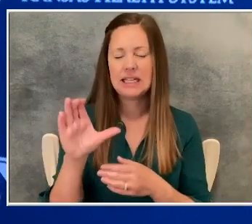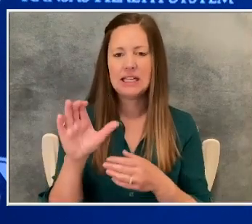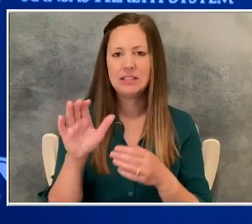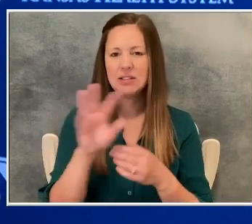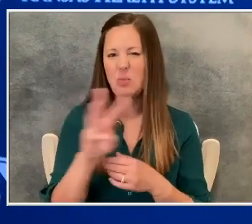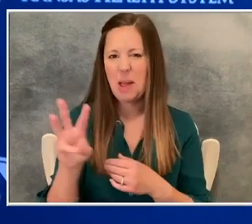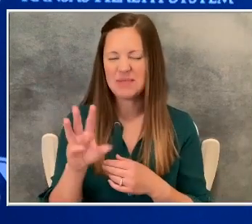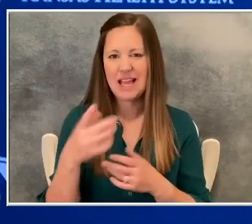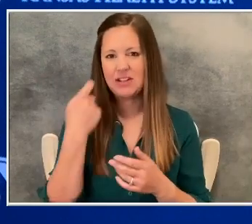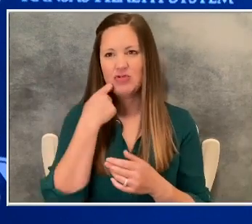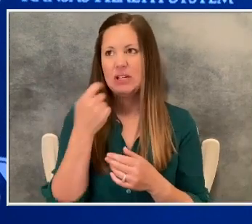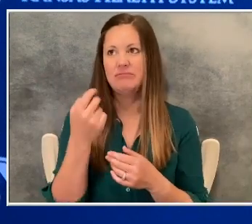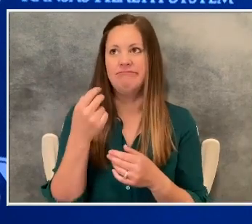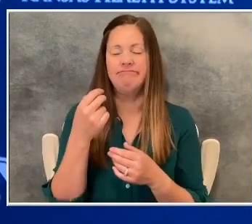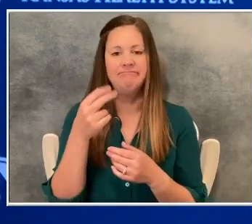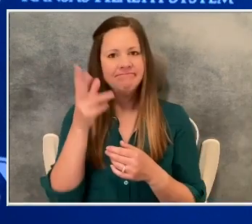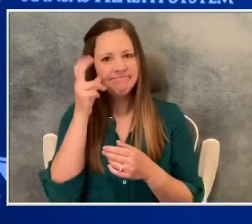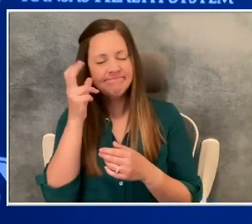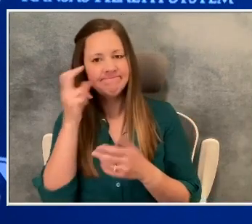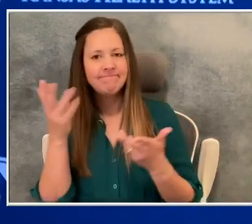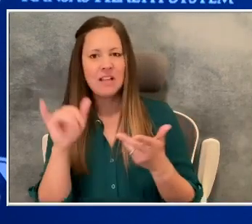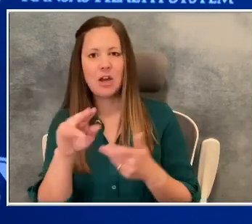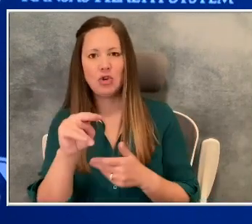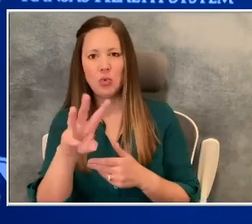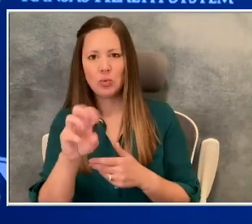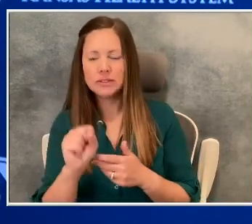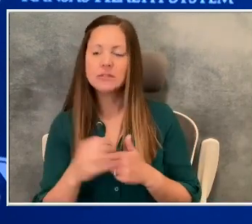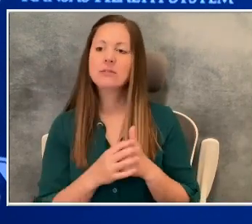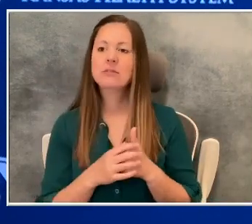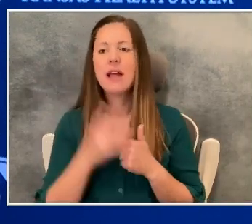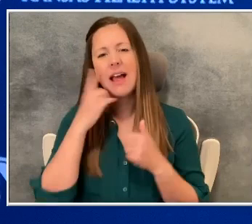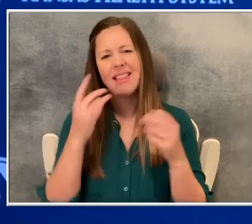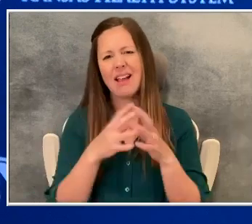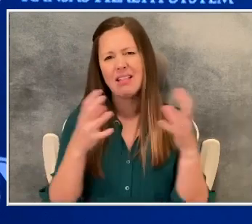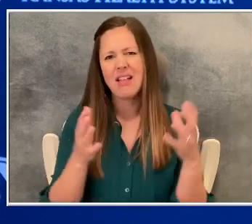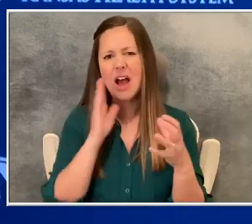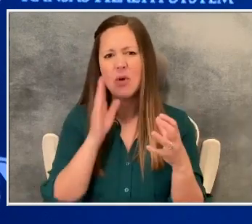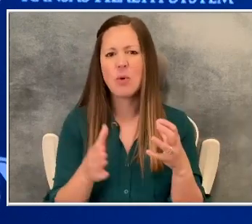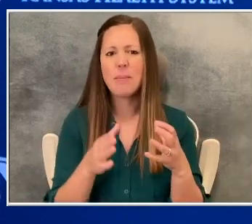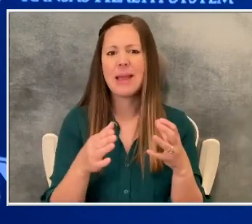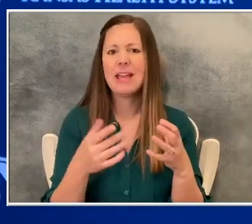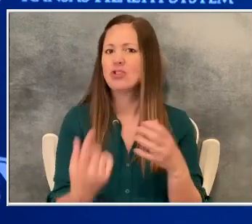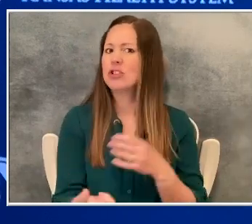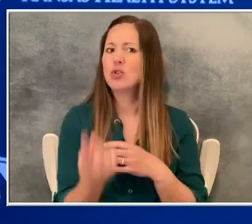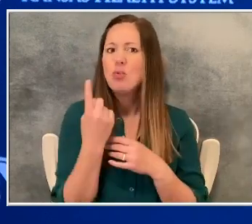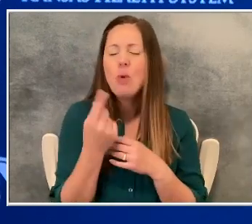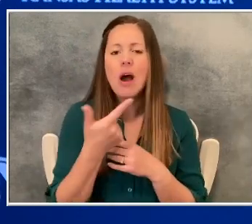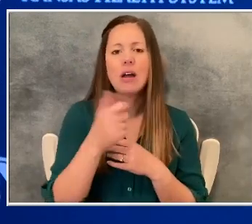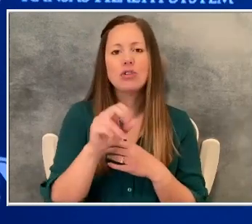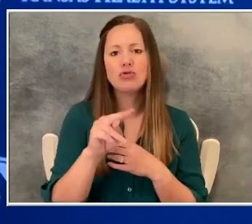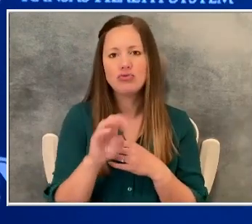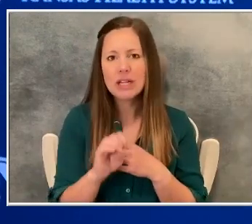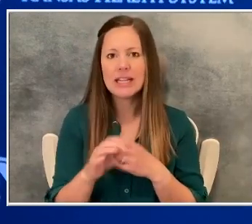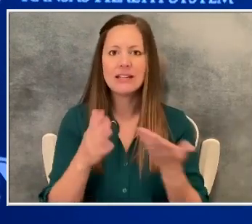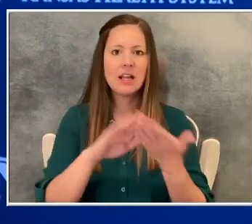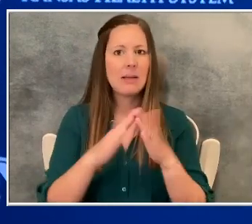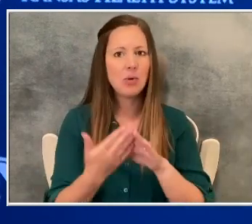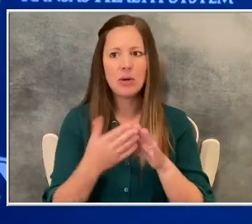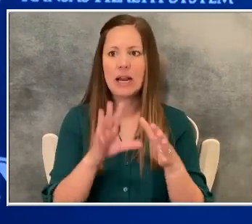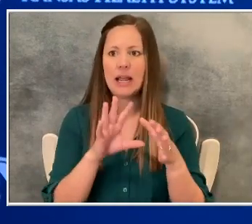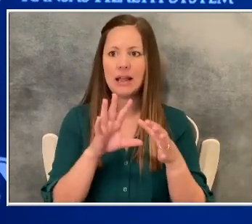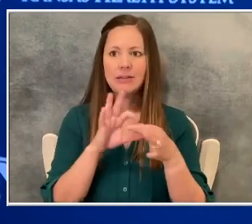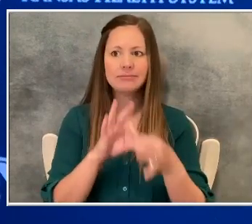about that. I think a lot of it, what we are going to do is it's going to be heterogeneous. It's going to be community to community. Just as you said, we know